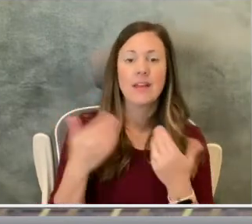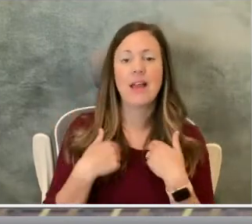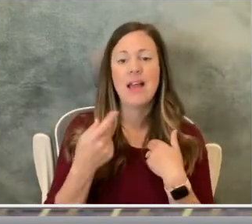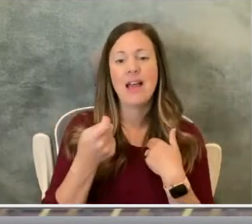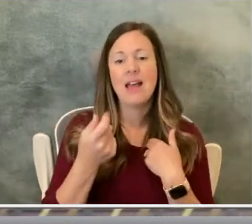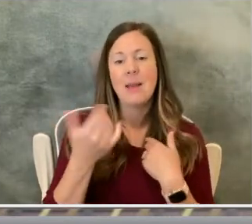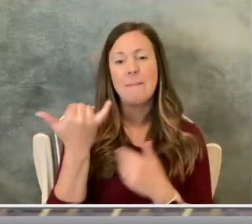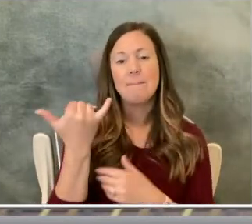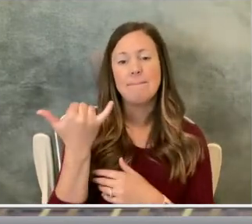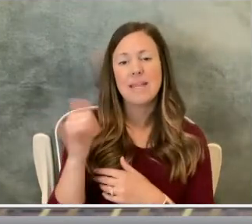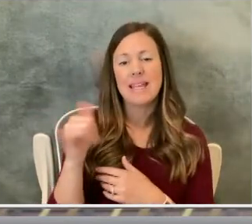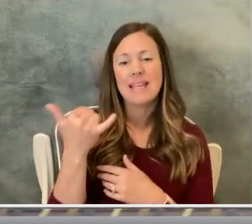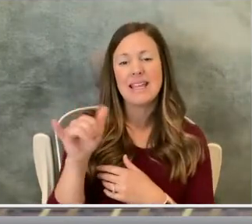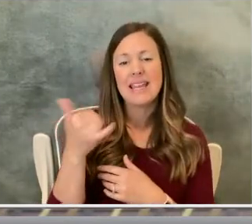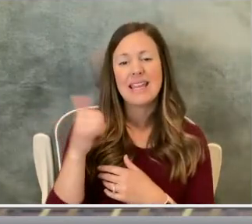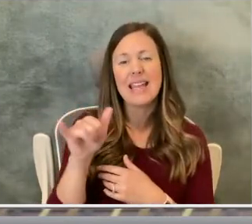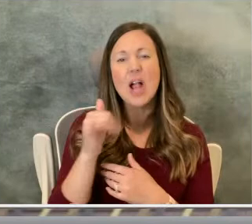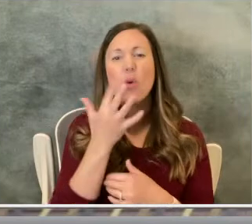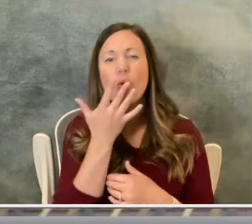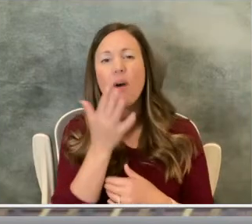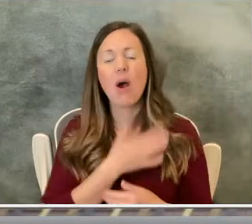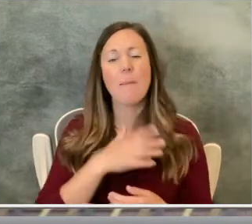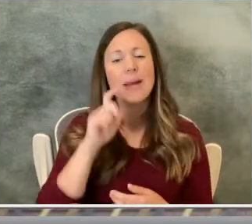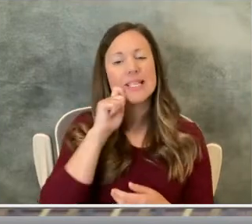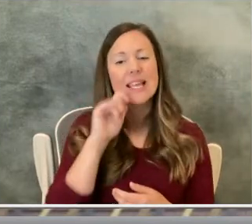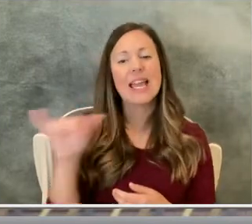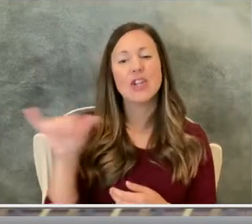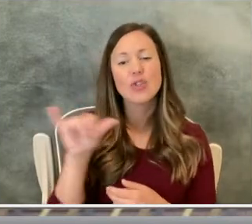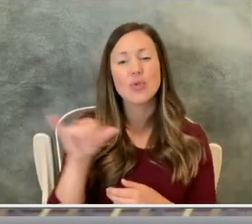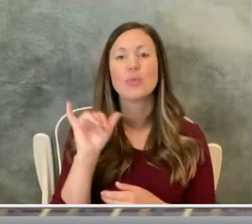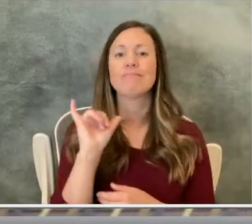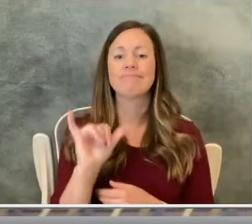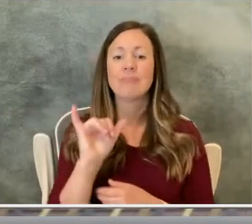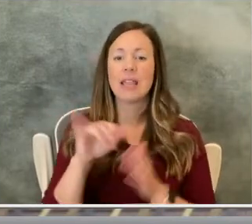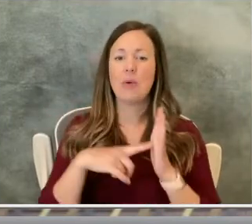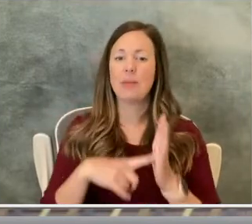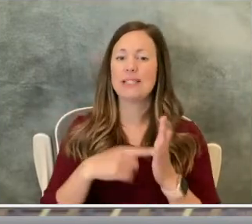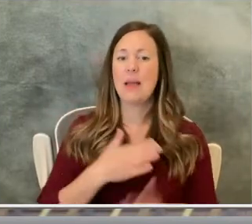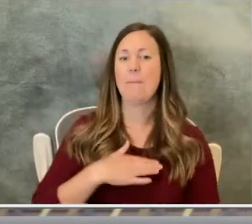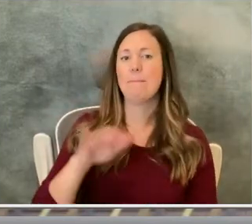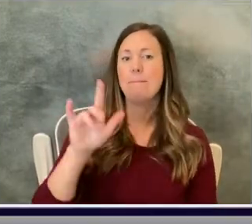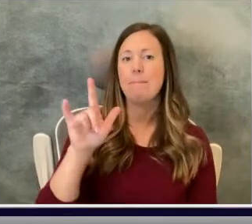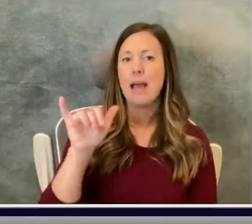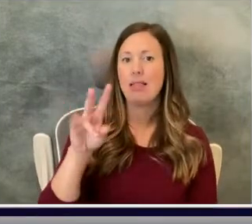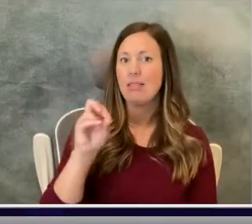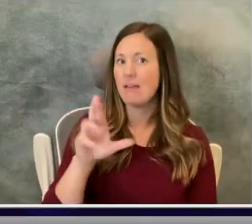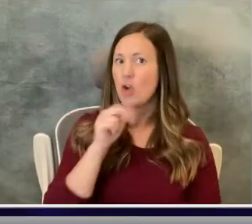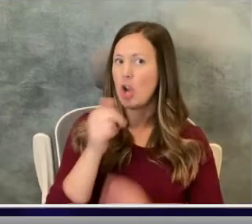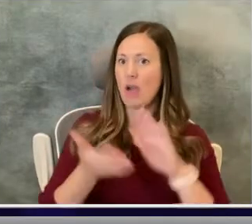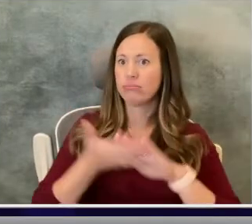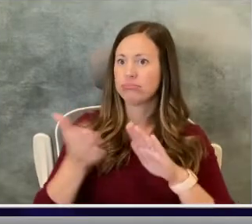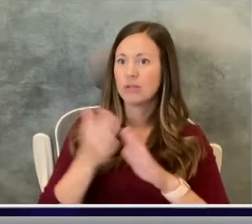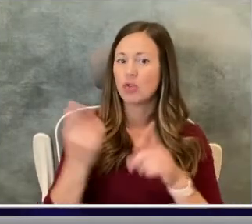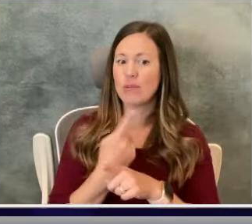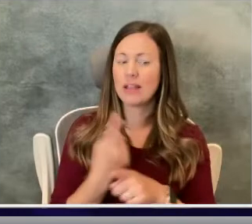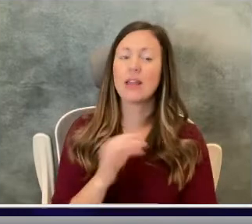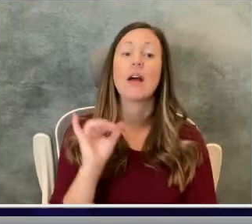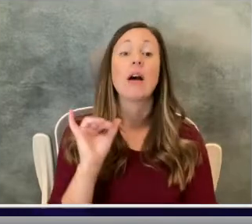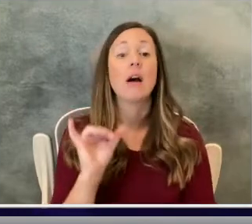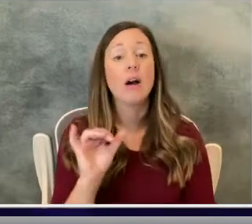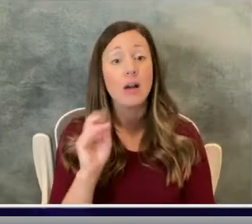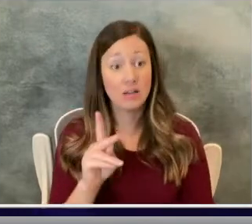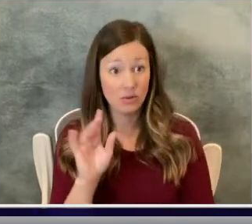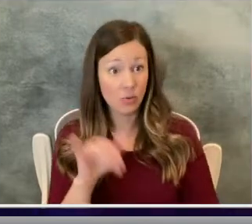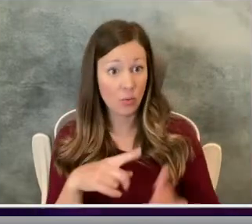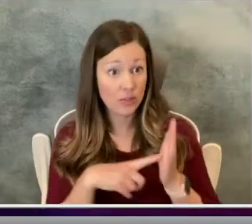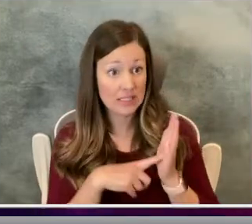It tinged my skin, so that would be signs that my liver's not working correctly. Okay. And are those the signs then people need